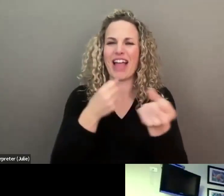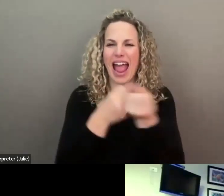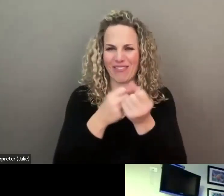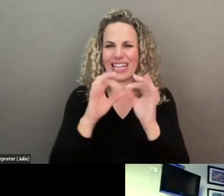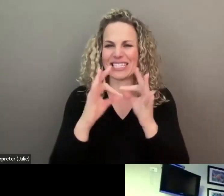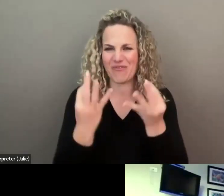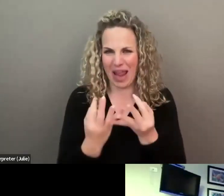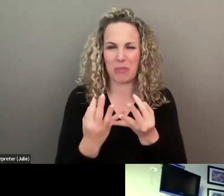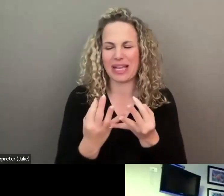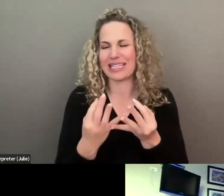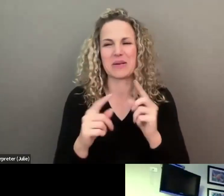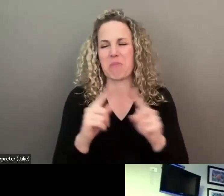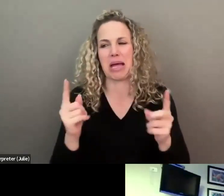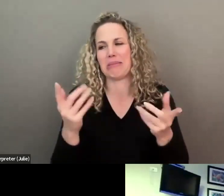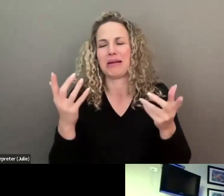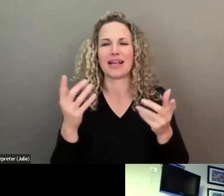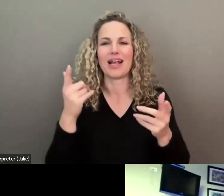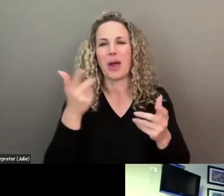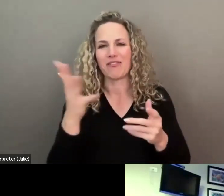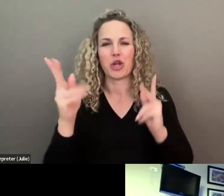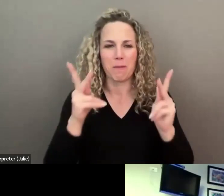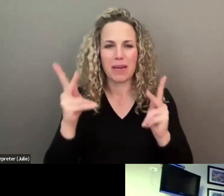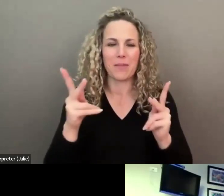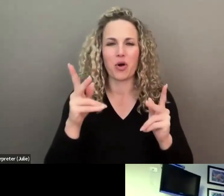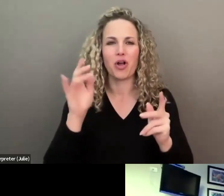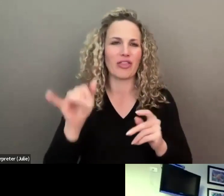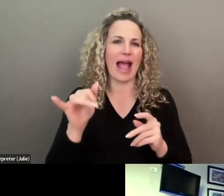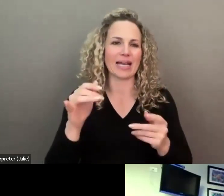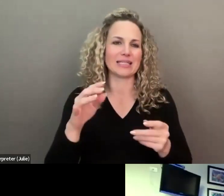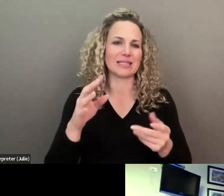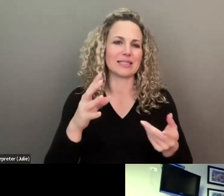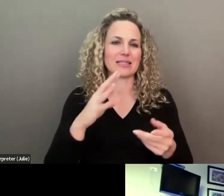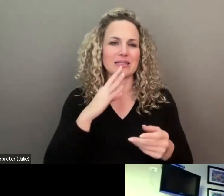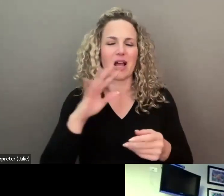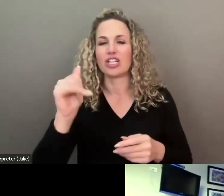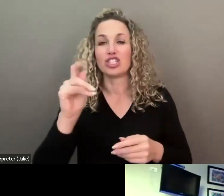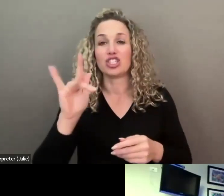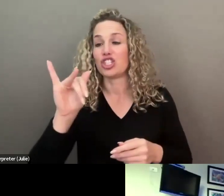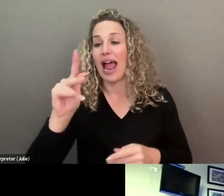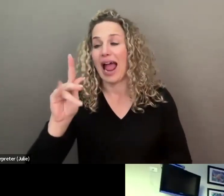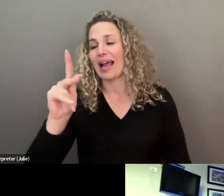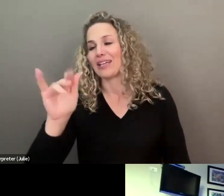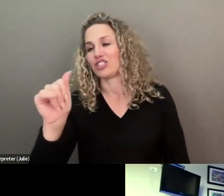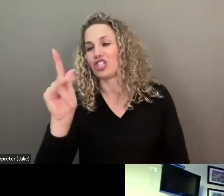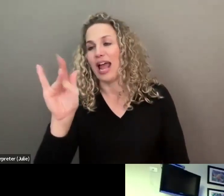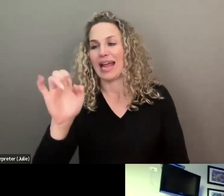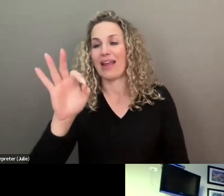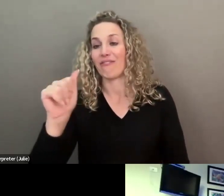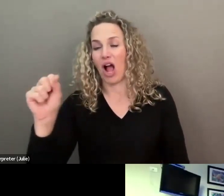point. So we had quite a few people that talked. Jackie Foss, our founder, was on the committee as